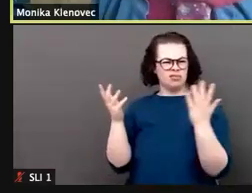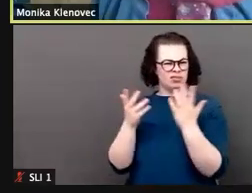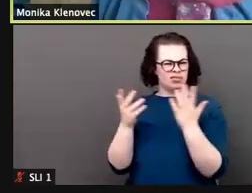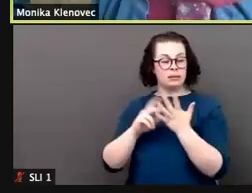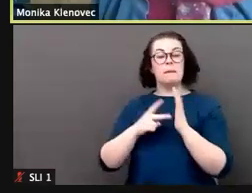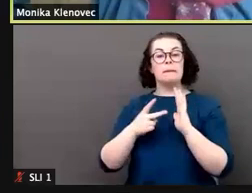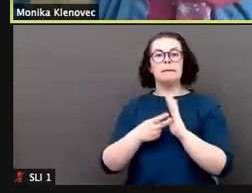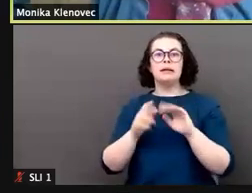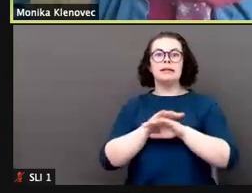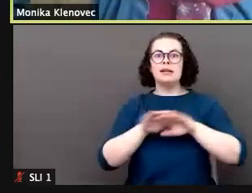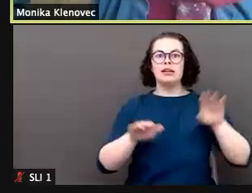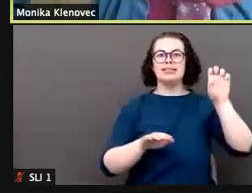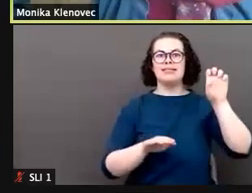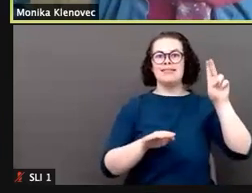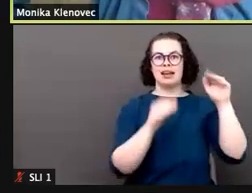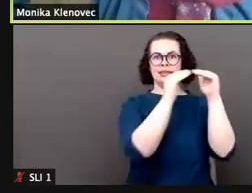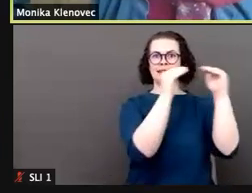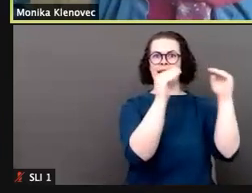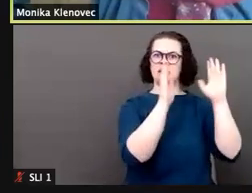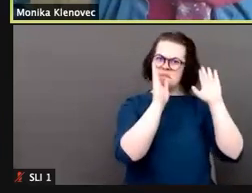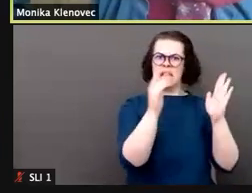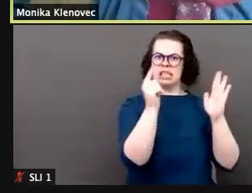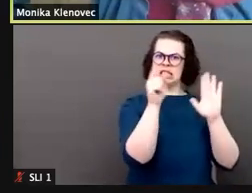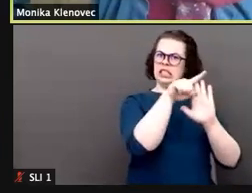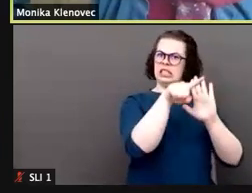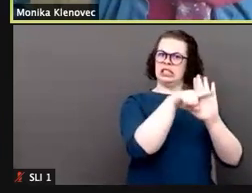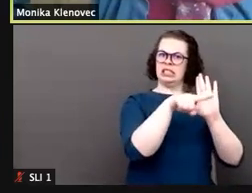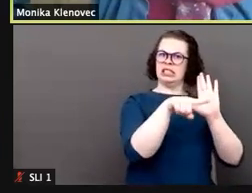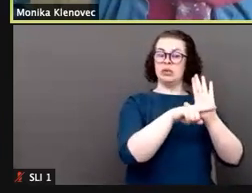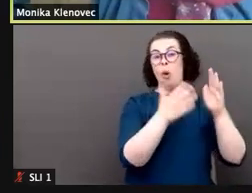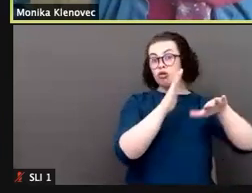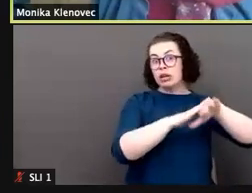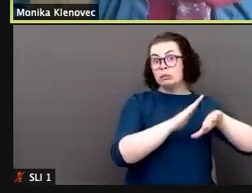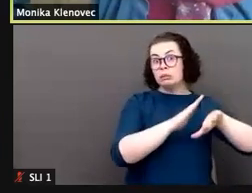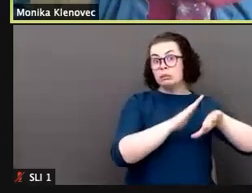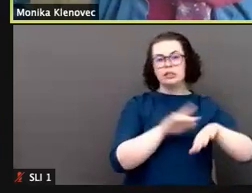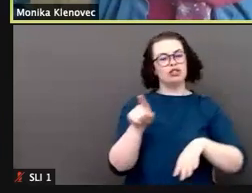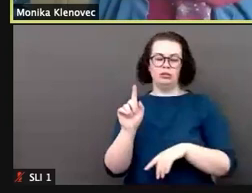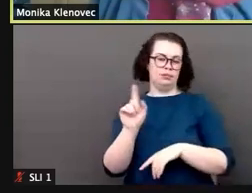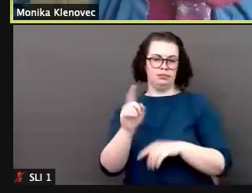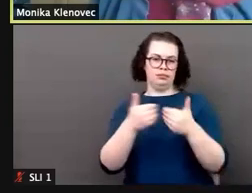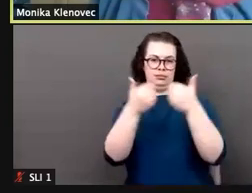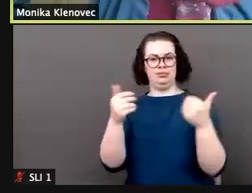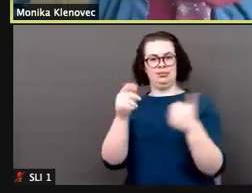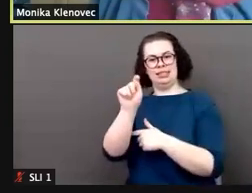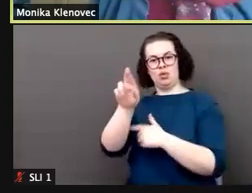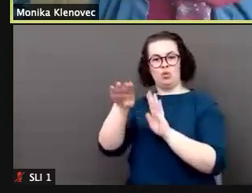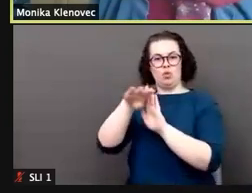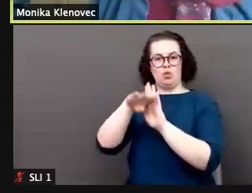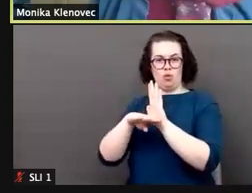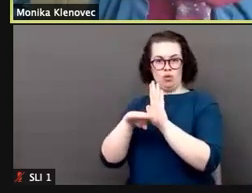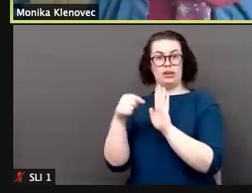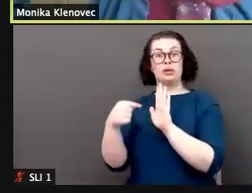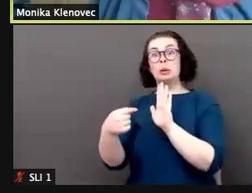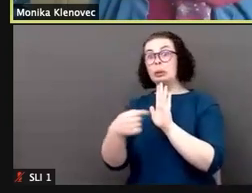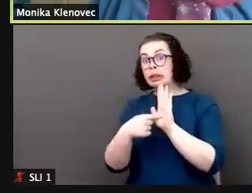EN standard with requirements or recommendations. Therefore, this document has also no